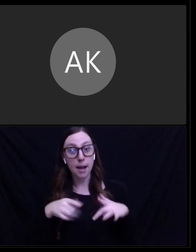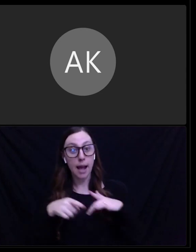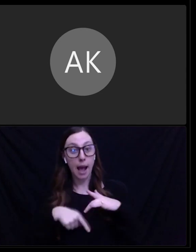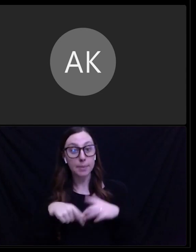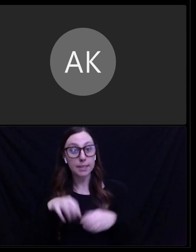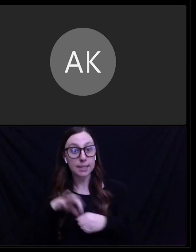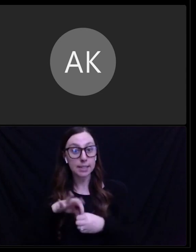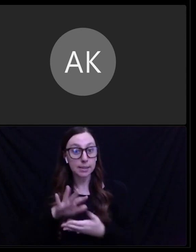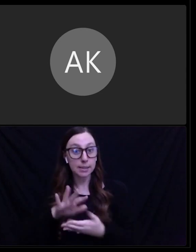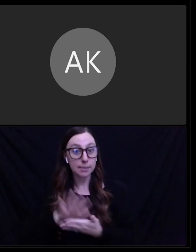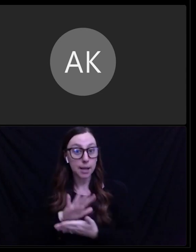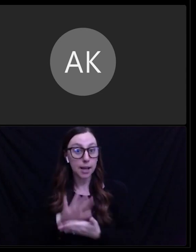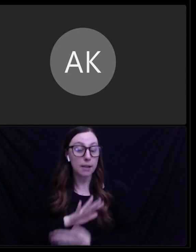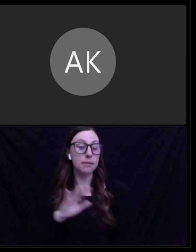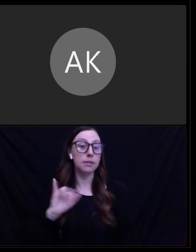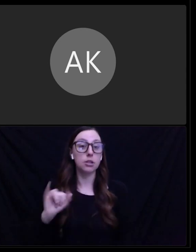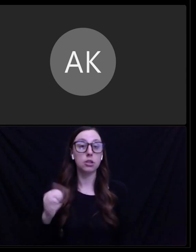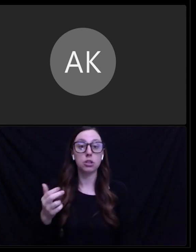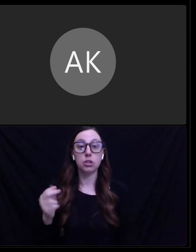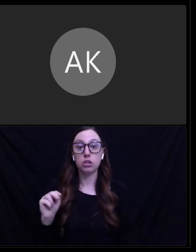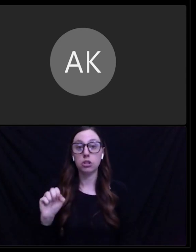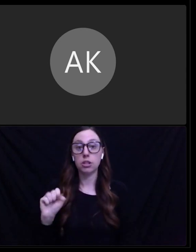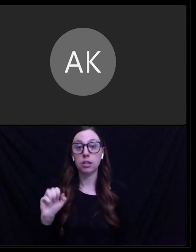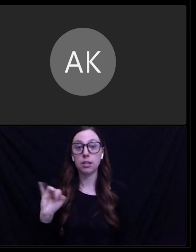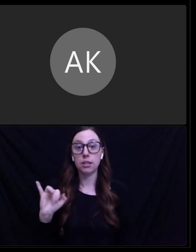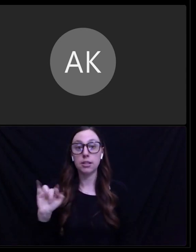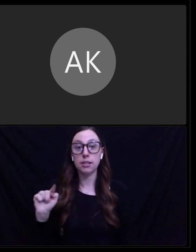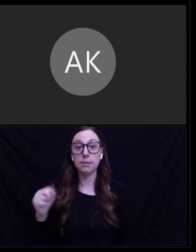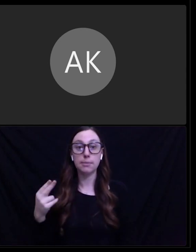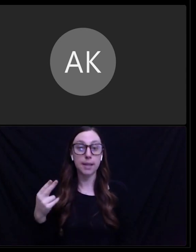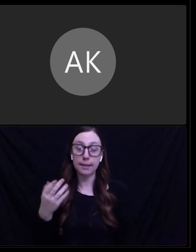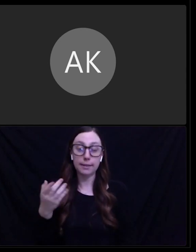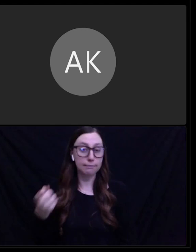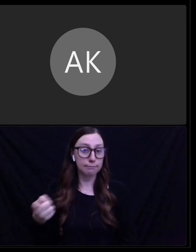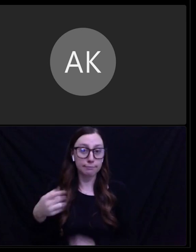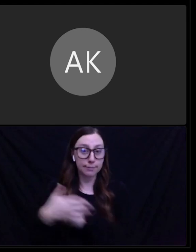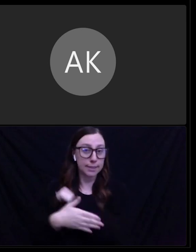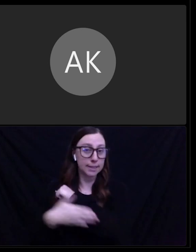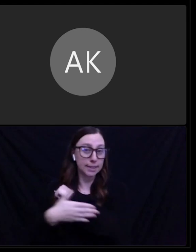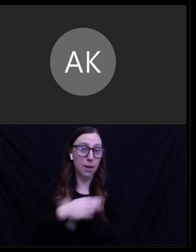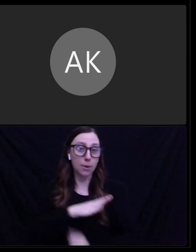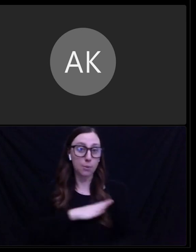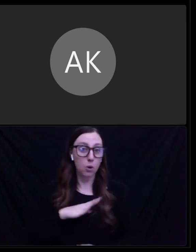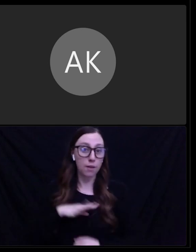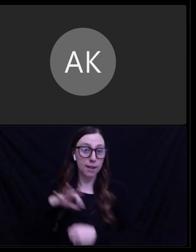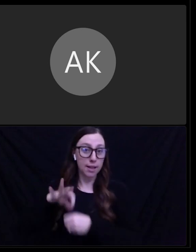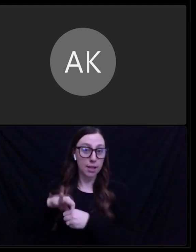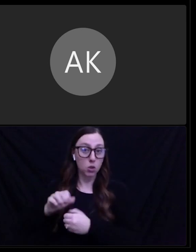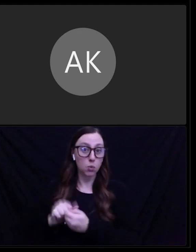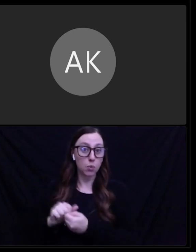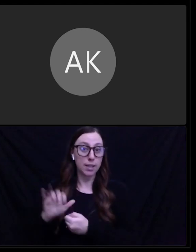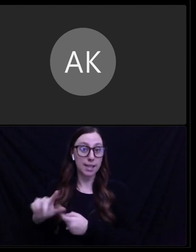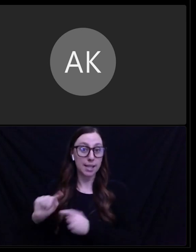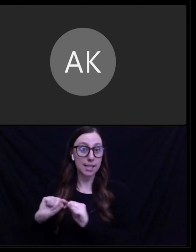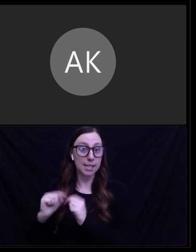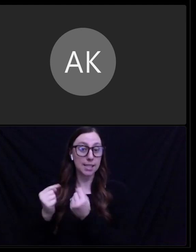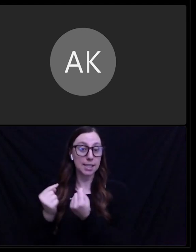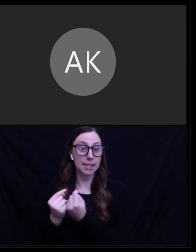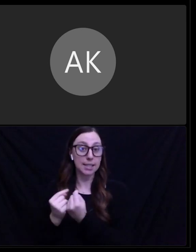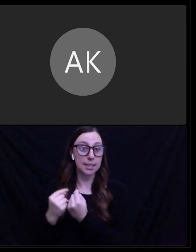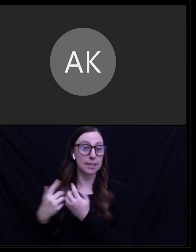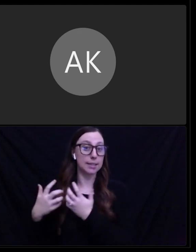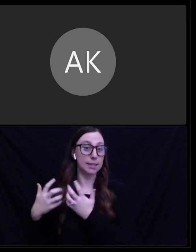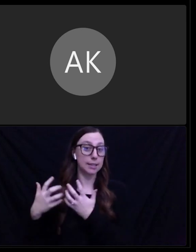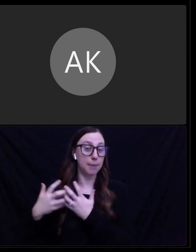John Smith at XYZ County Board of Elections with his bipartisan teammate is going through the absentee ballot